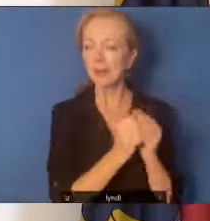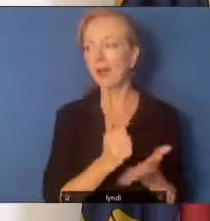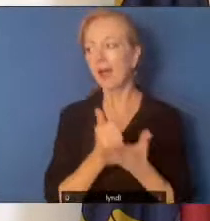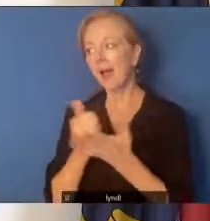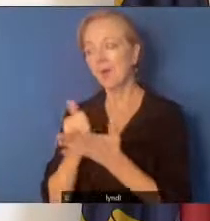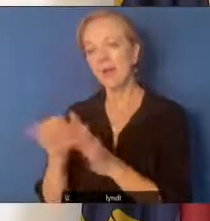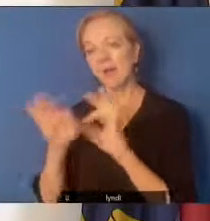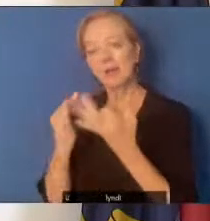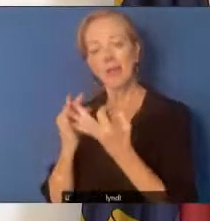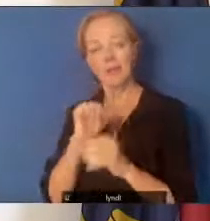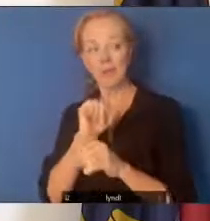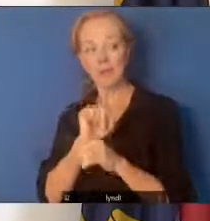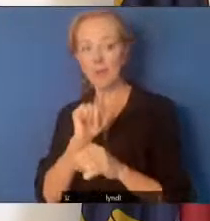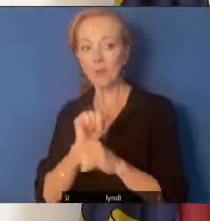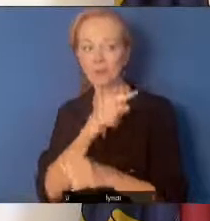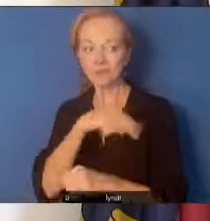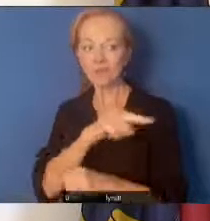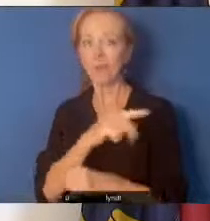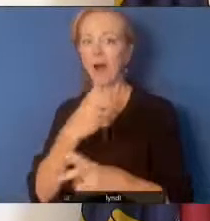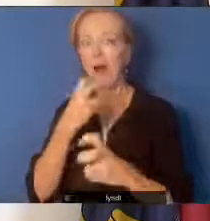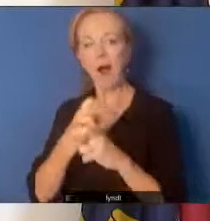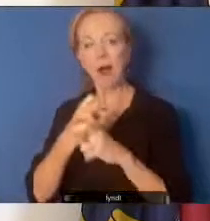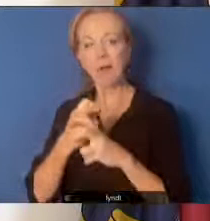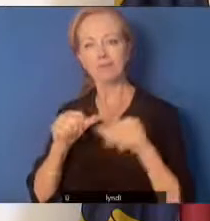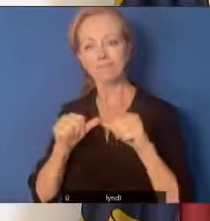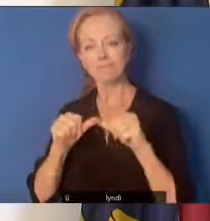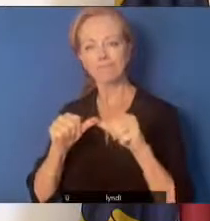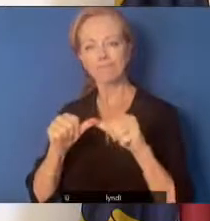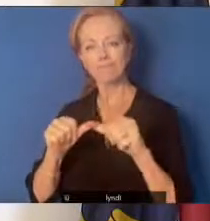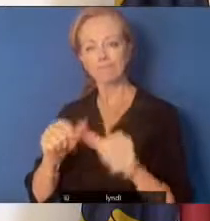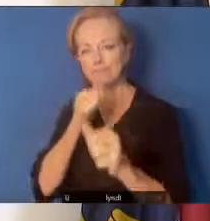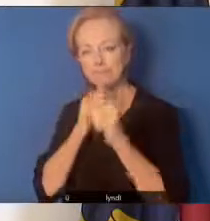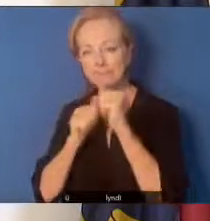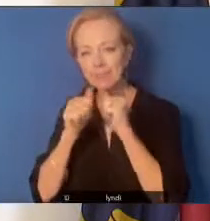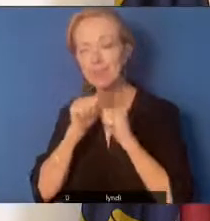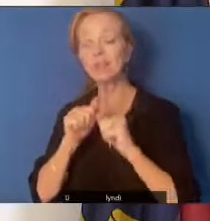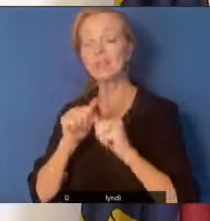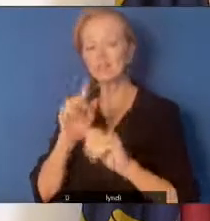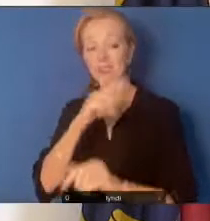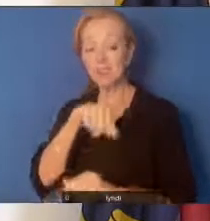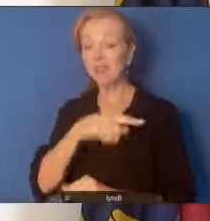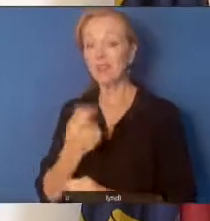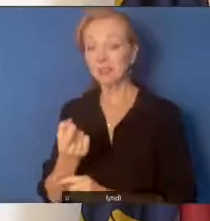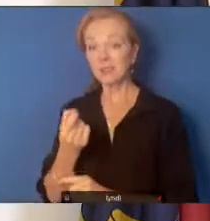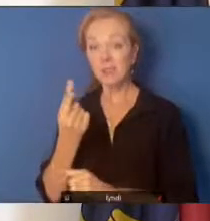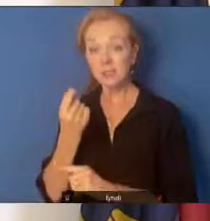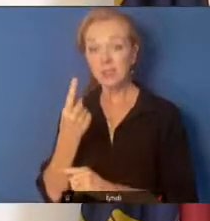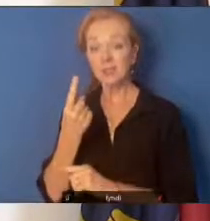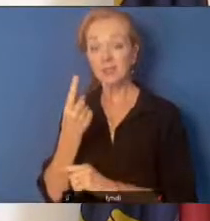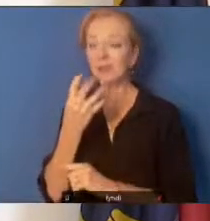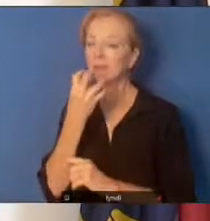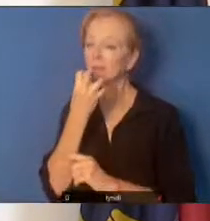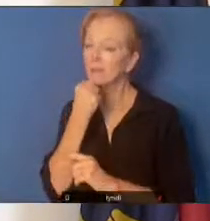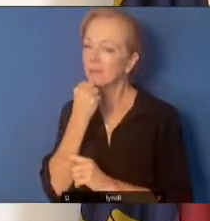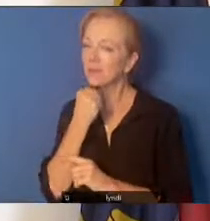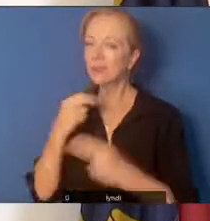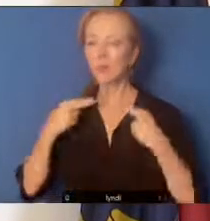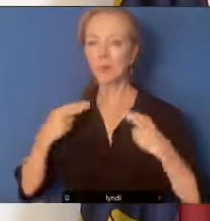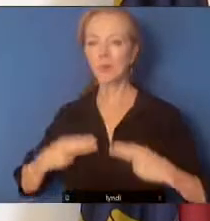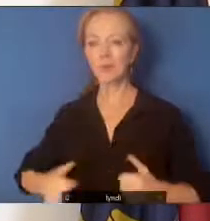worked tirelessly. They worked hard, and, they understood and understand the value of human life.